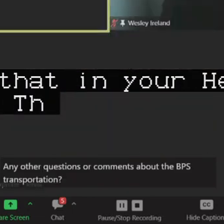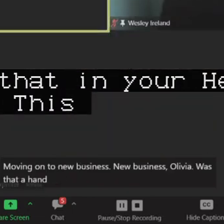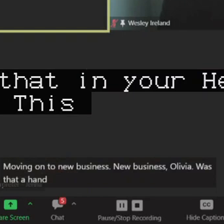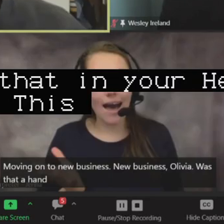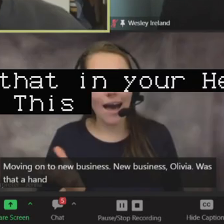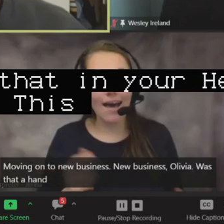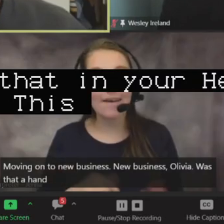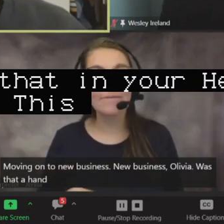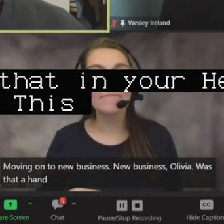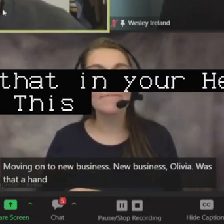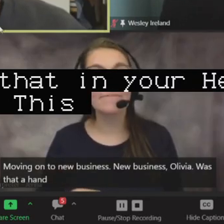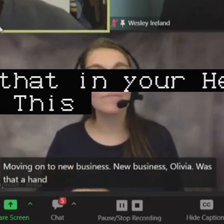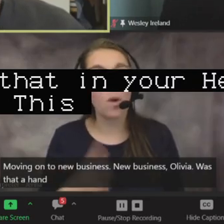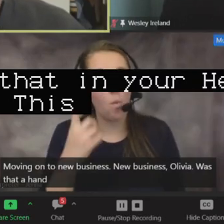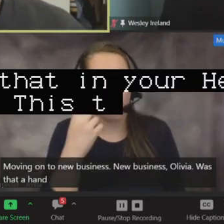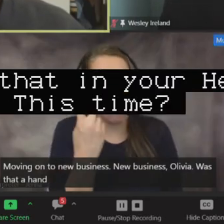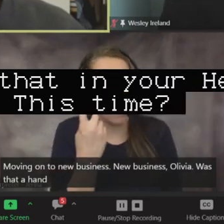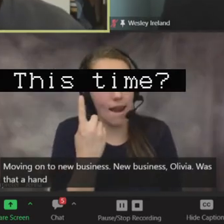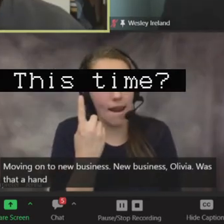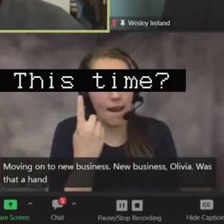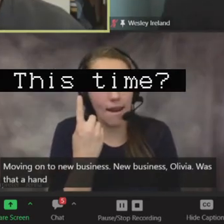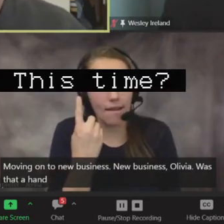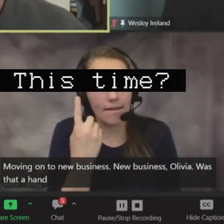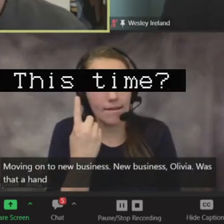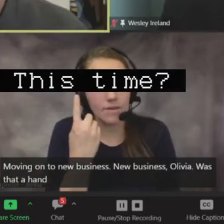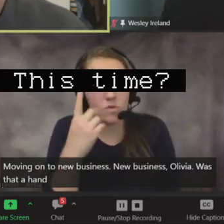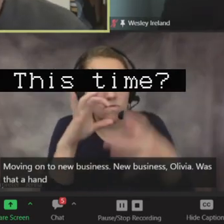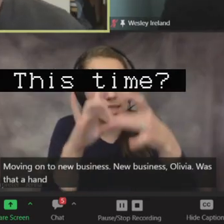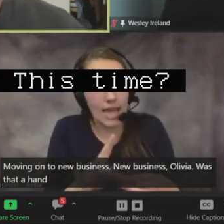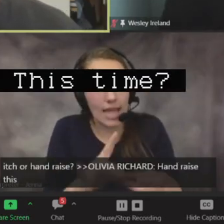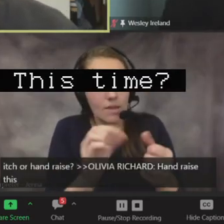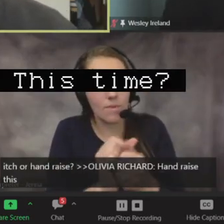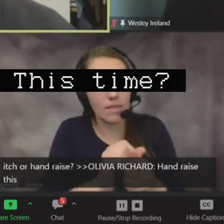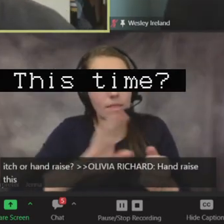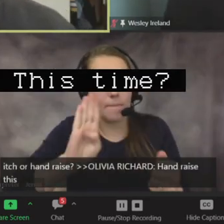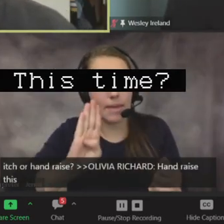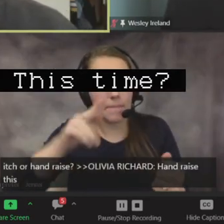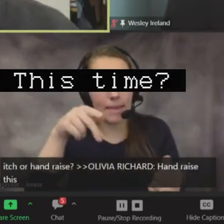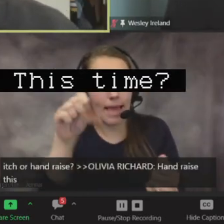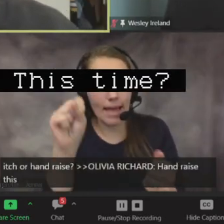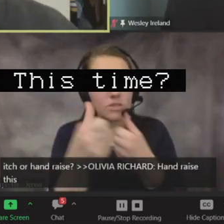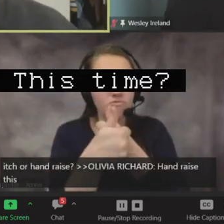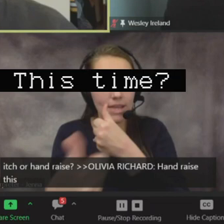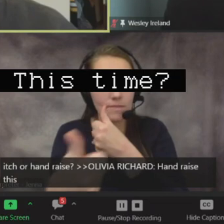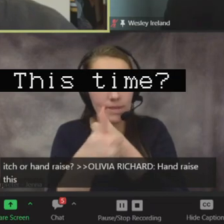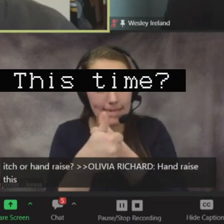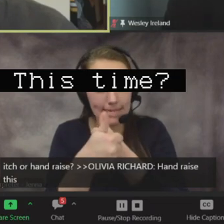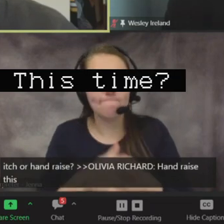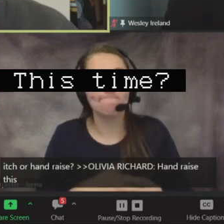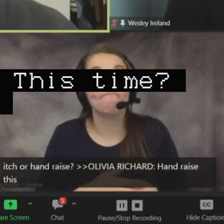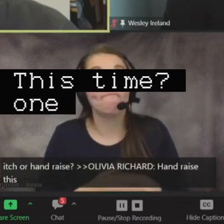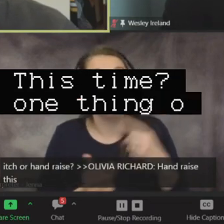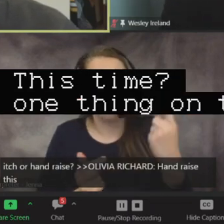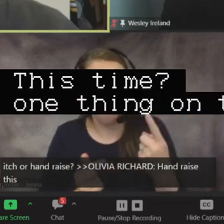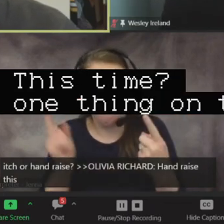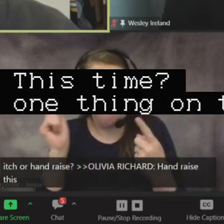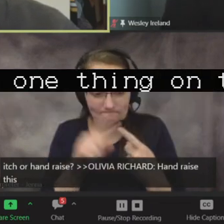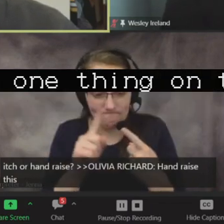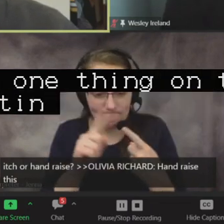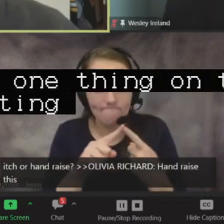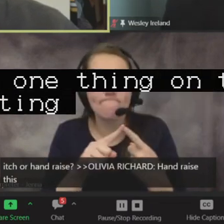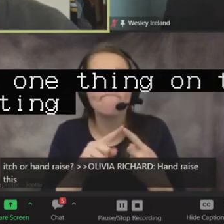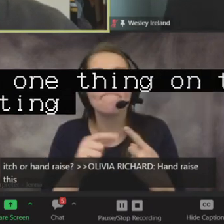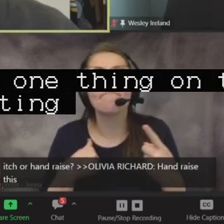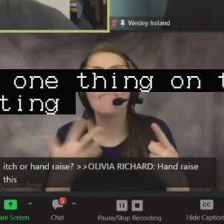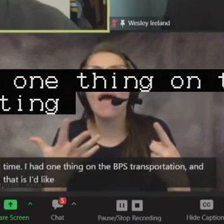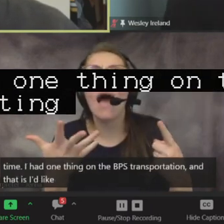I had one thing on the BPS transportation, and that is I'd like to see some